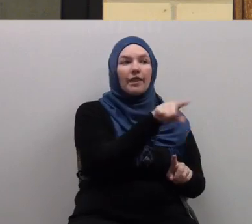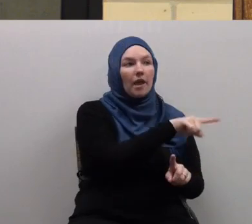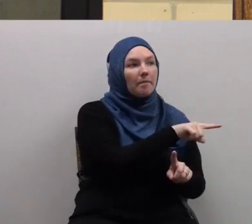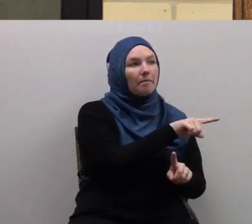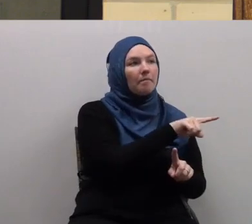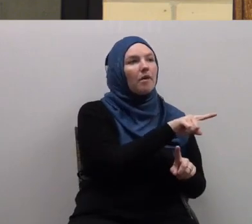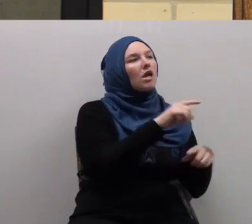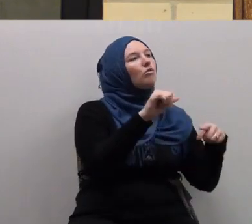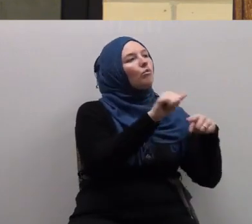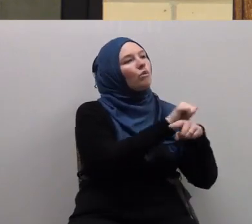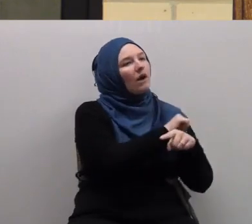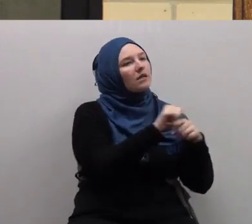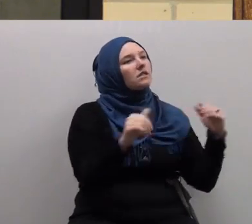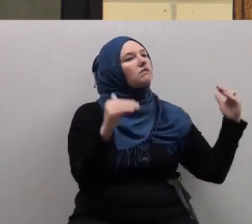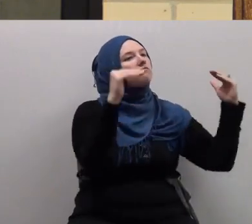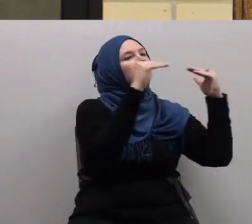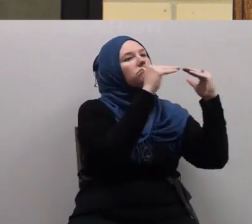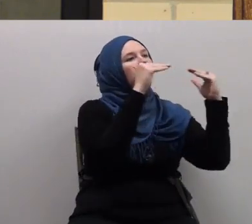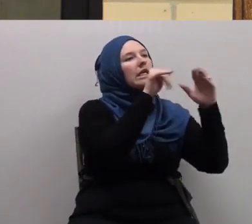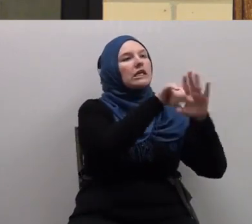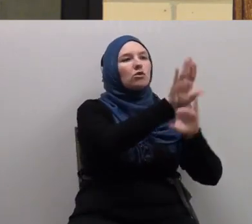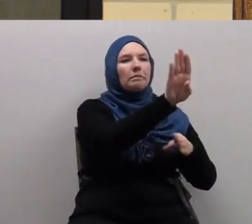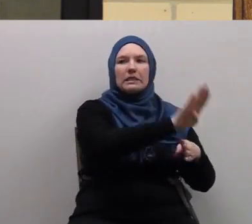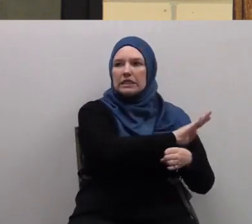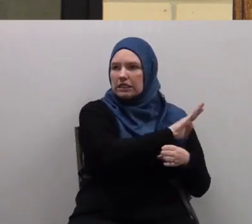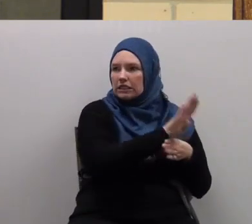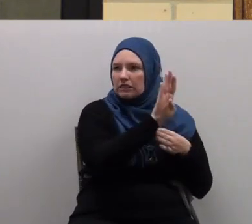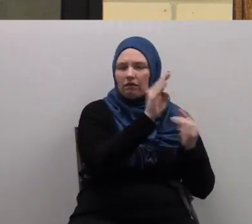practice justice in their business